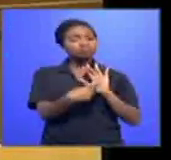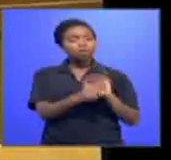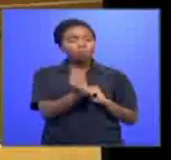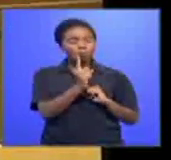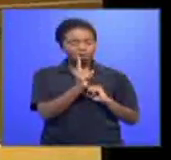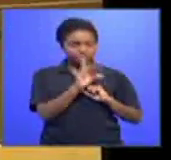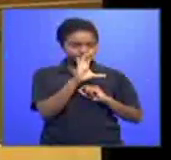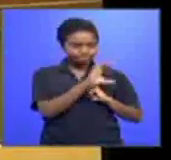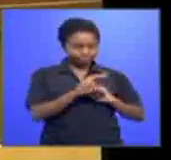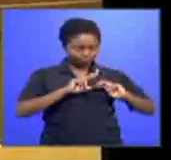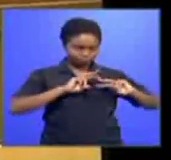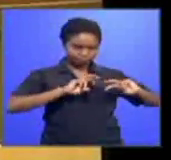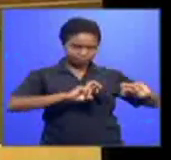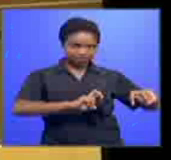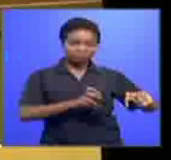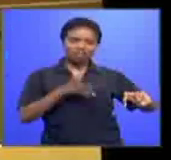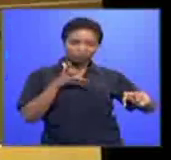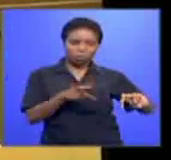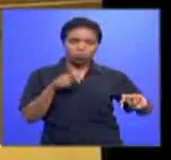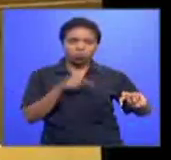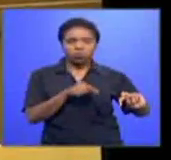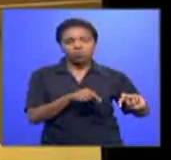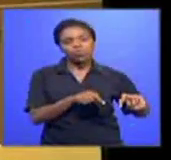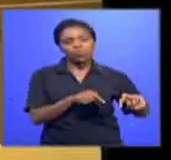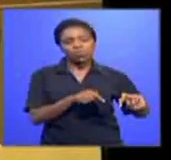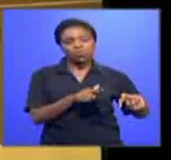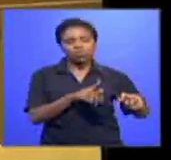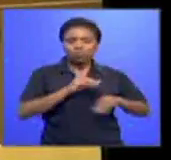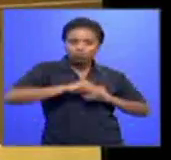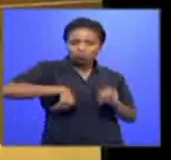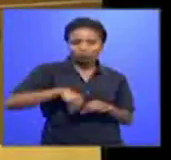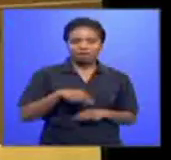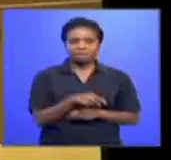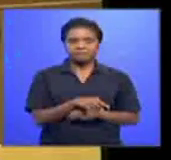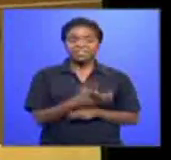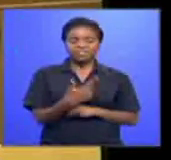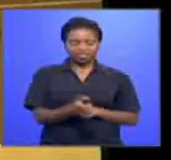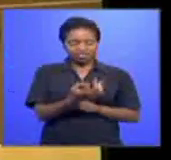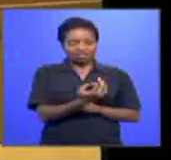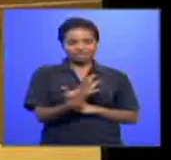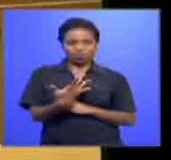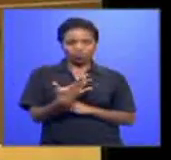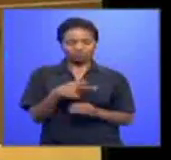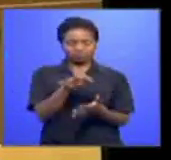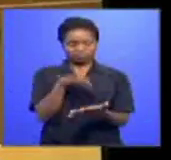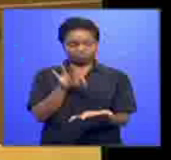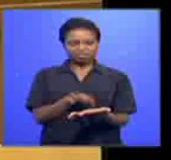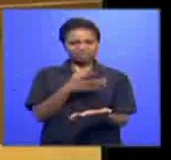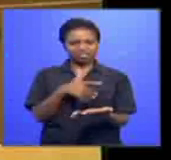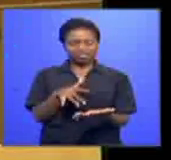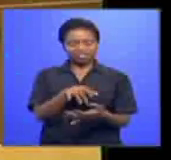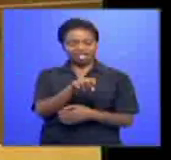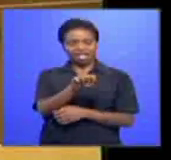signed 34 proclamations directing the SIU to